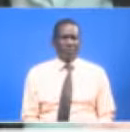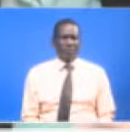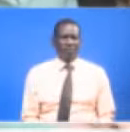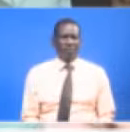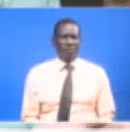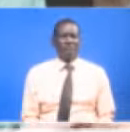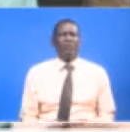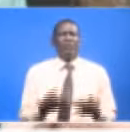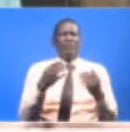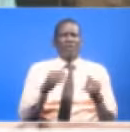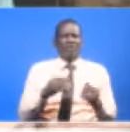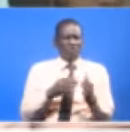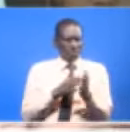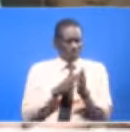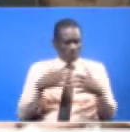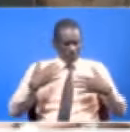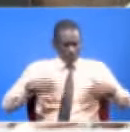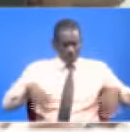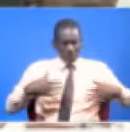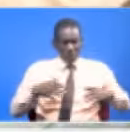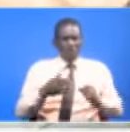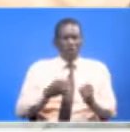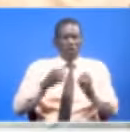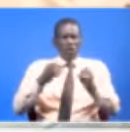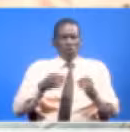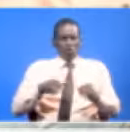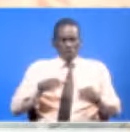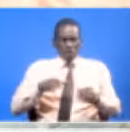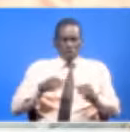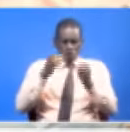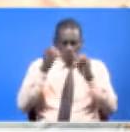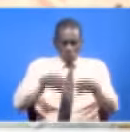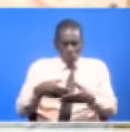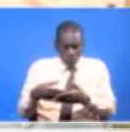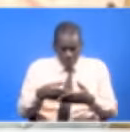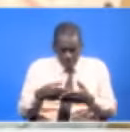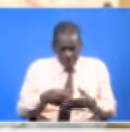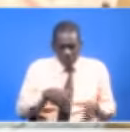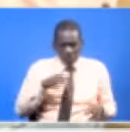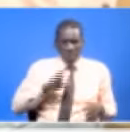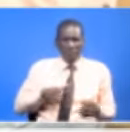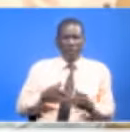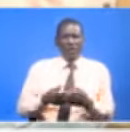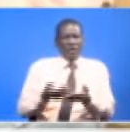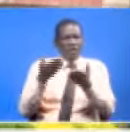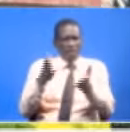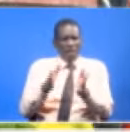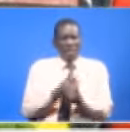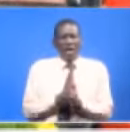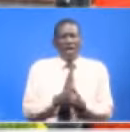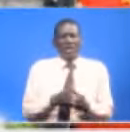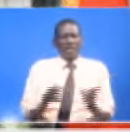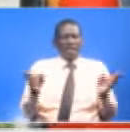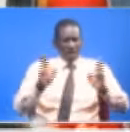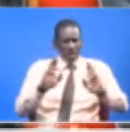2024. The anxiety levels among the new mothers remains at an all-time high, hoping that their